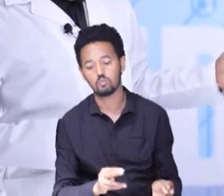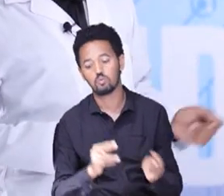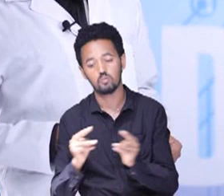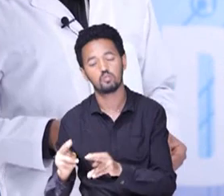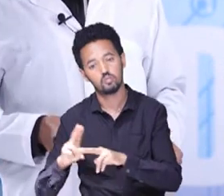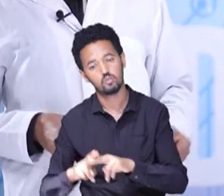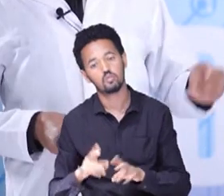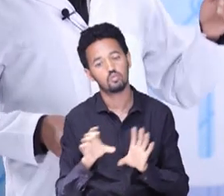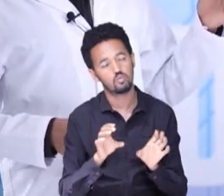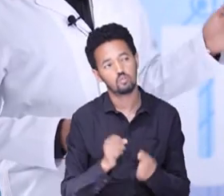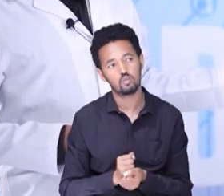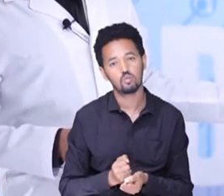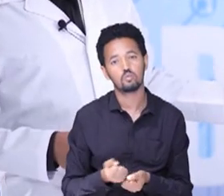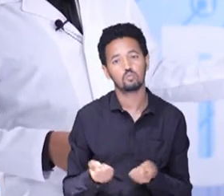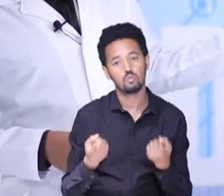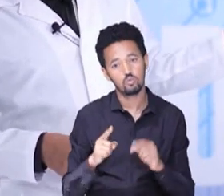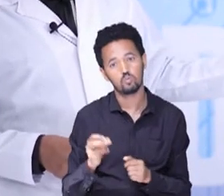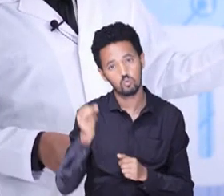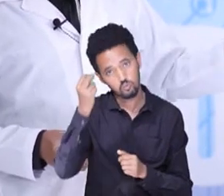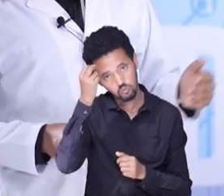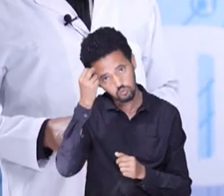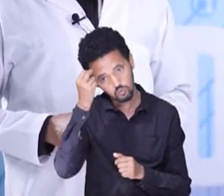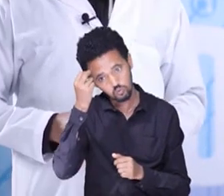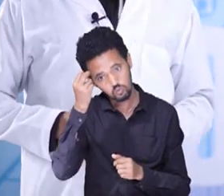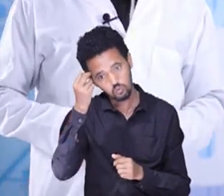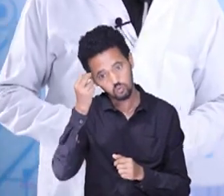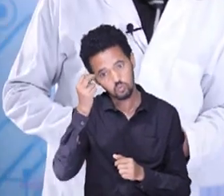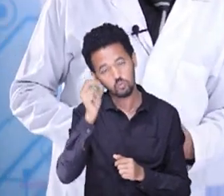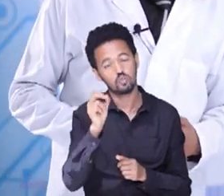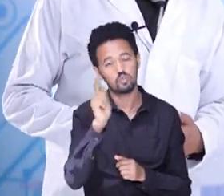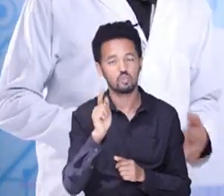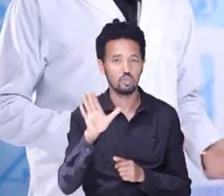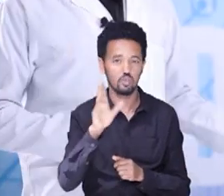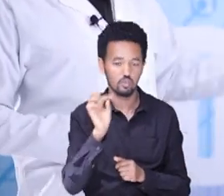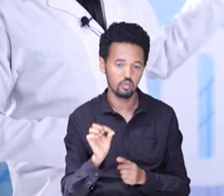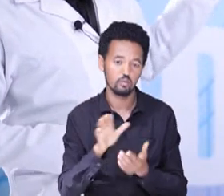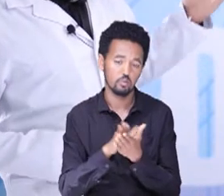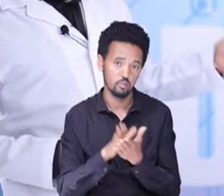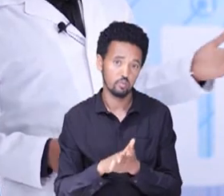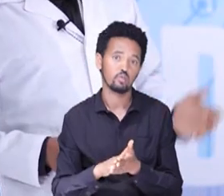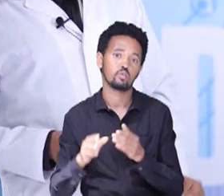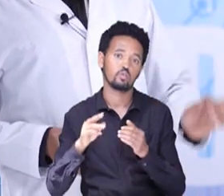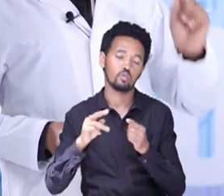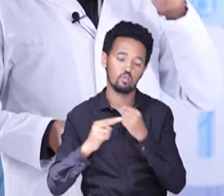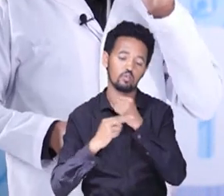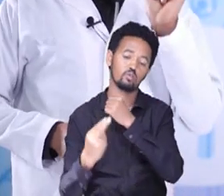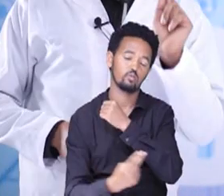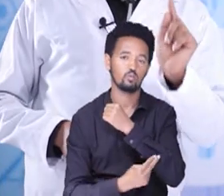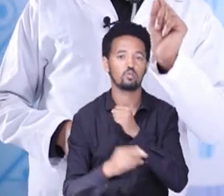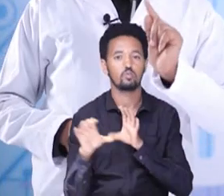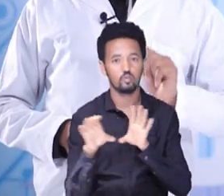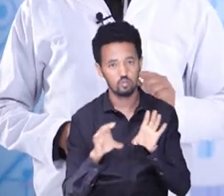in 1943. Wingate Secondary School founded in 1946. By 1915,